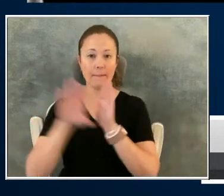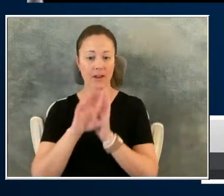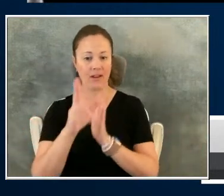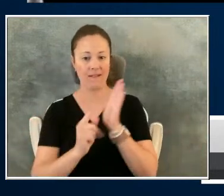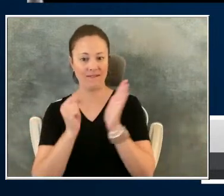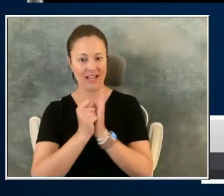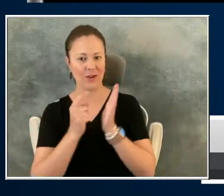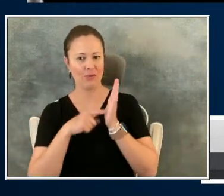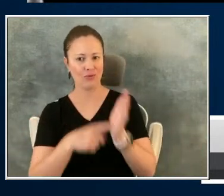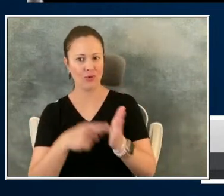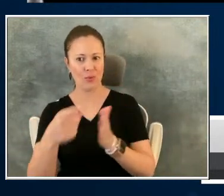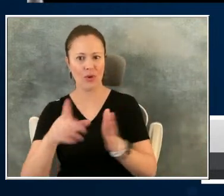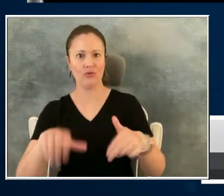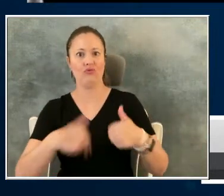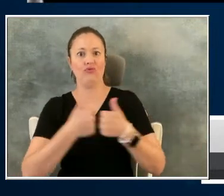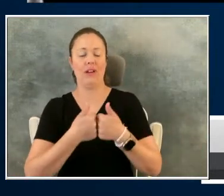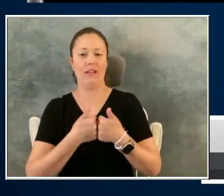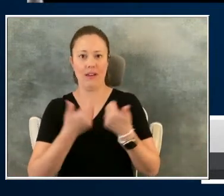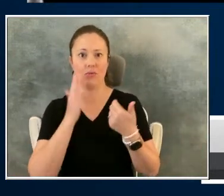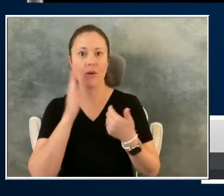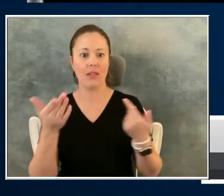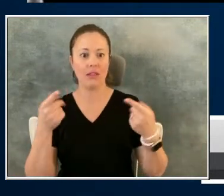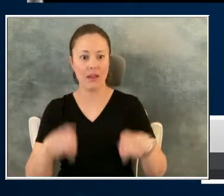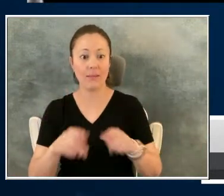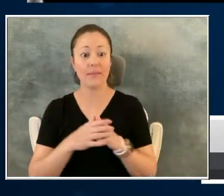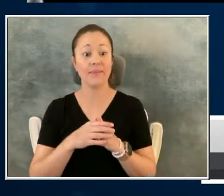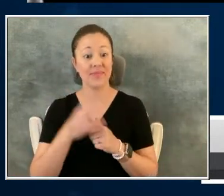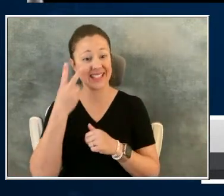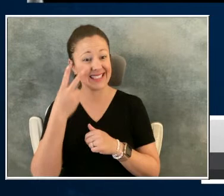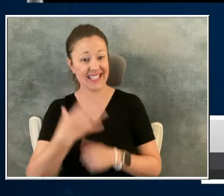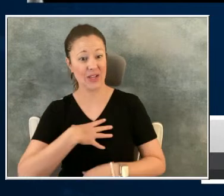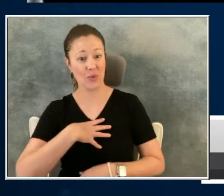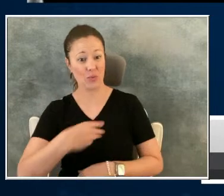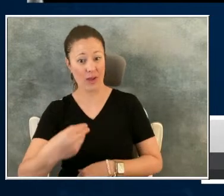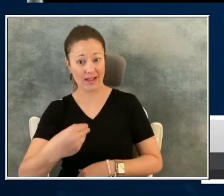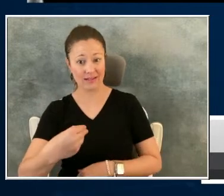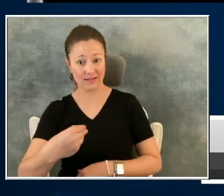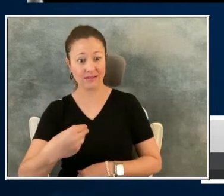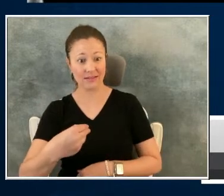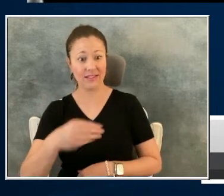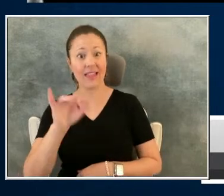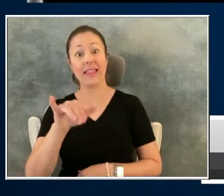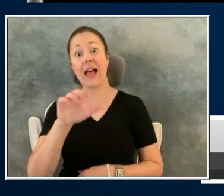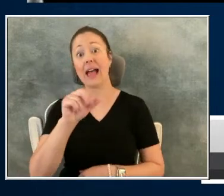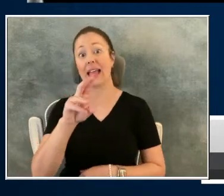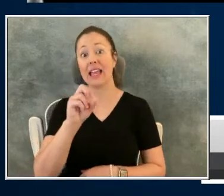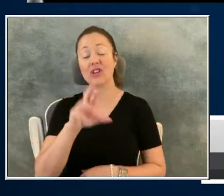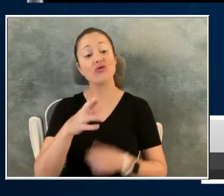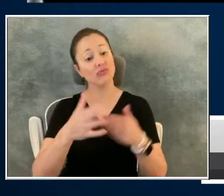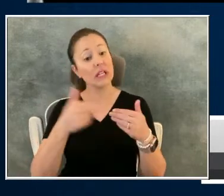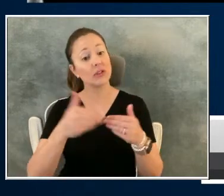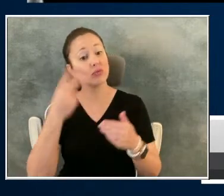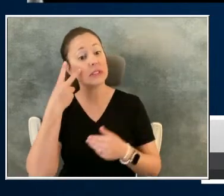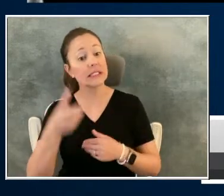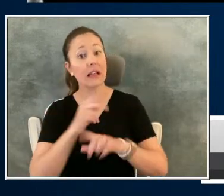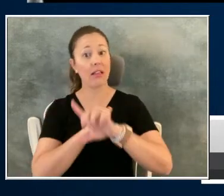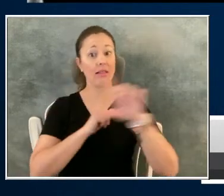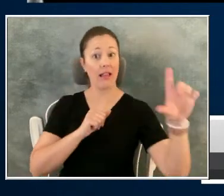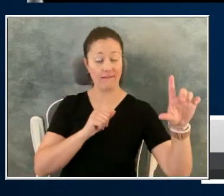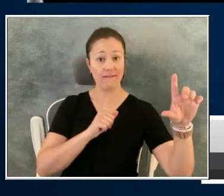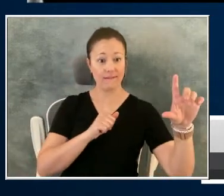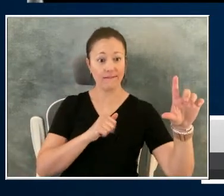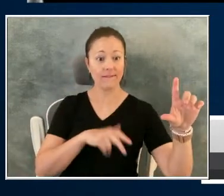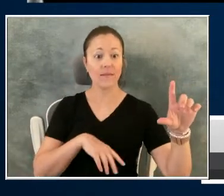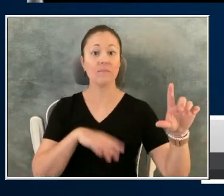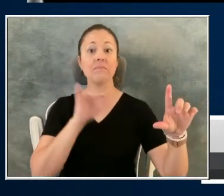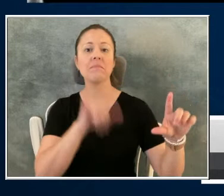challenge dense breasts create. Cancer, that white spot on the left, it's easy to see on that left breast because